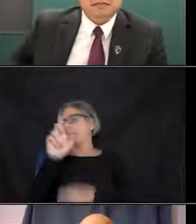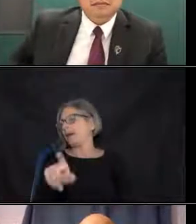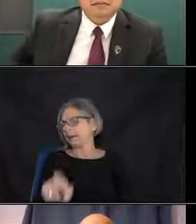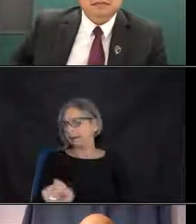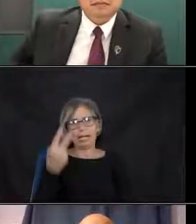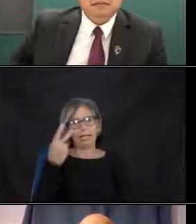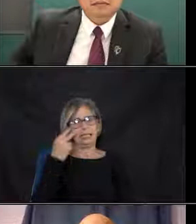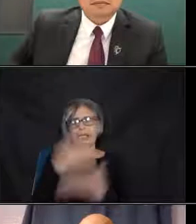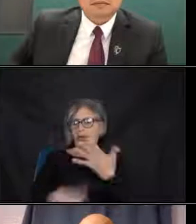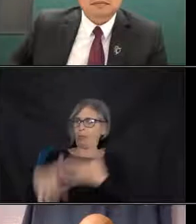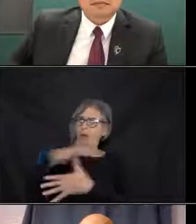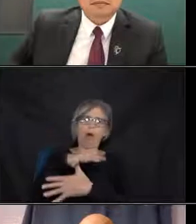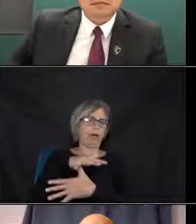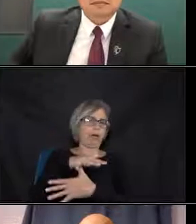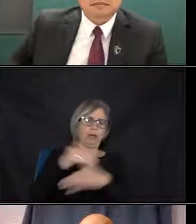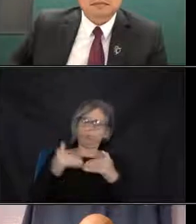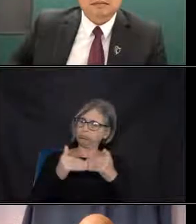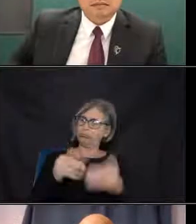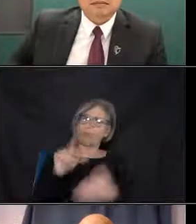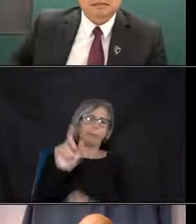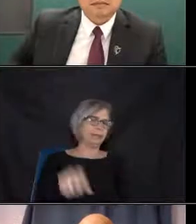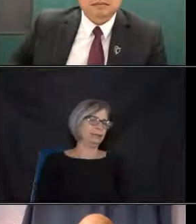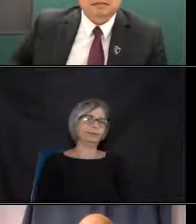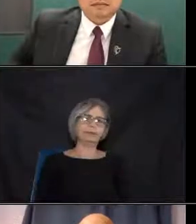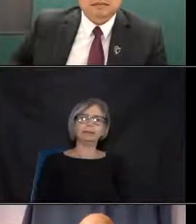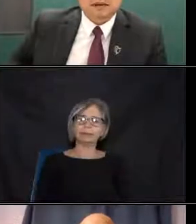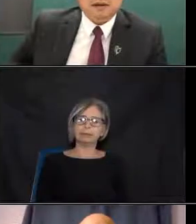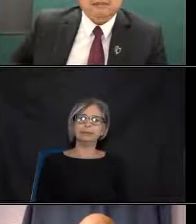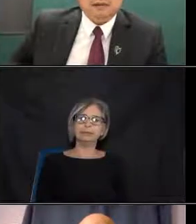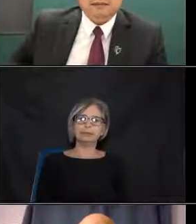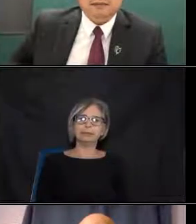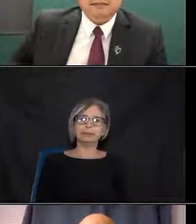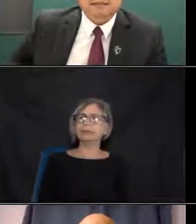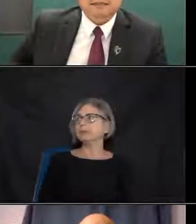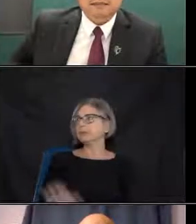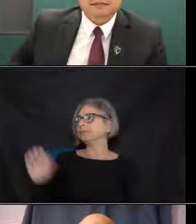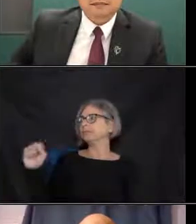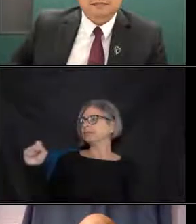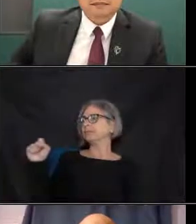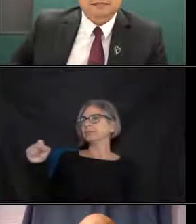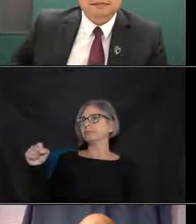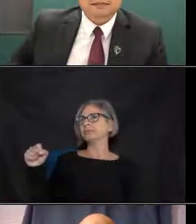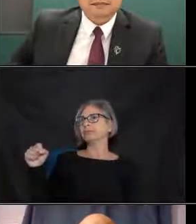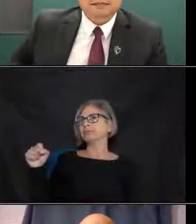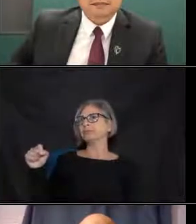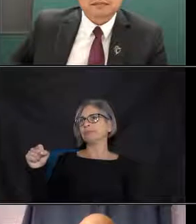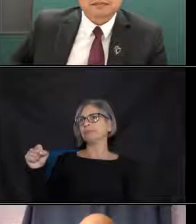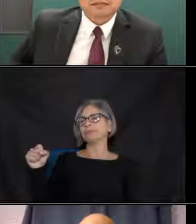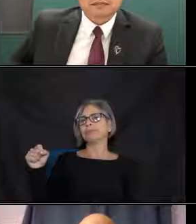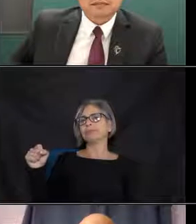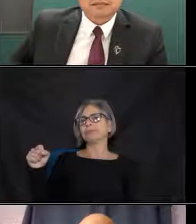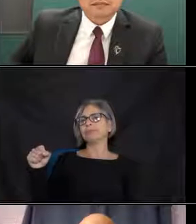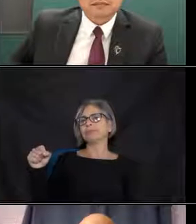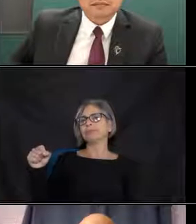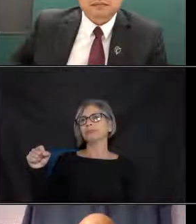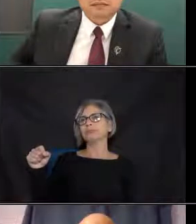as a priority for us moving forward. Correct. Yeah. Yes. As we